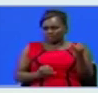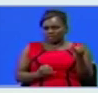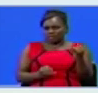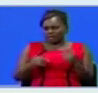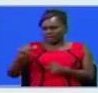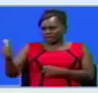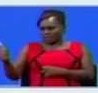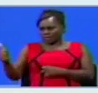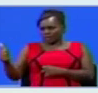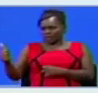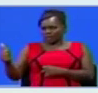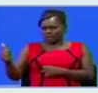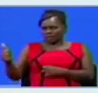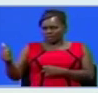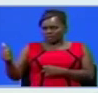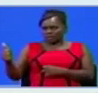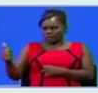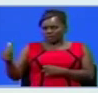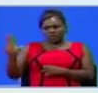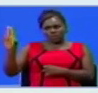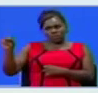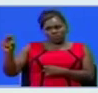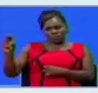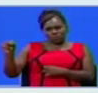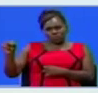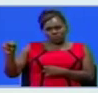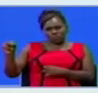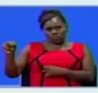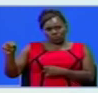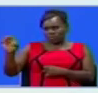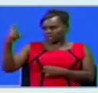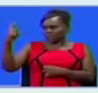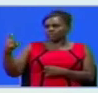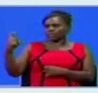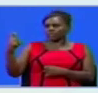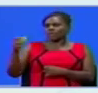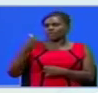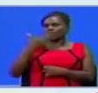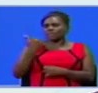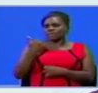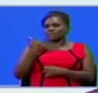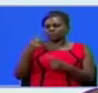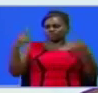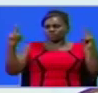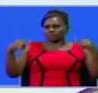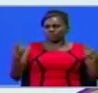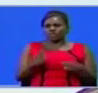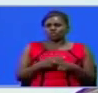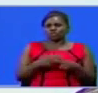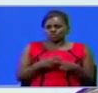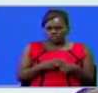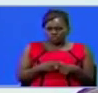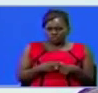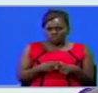from Ocha Alexander, who tweets and says, no, the role sleeves by the executive ought to bear fruit sooner rather